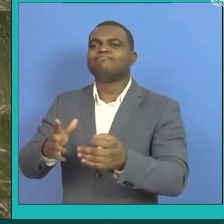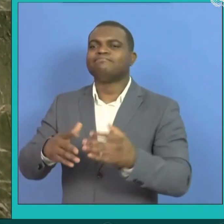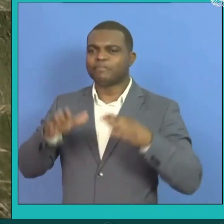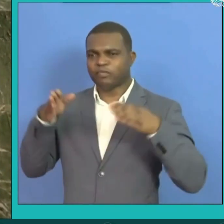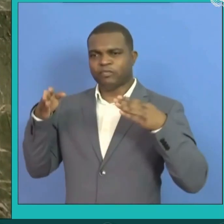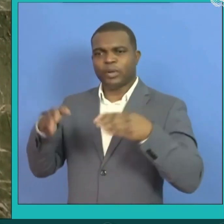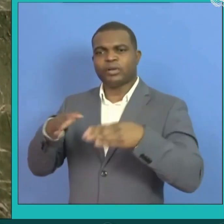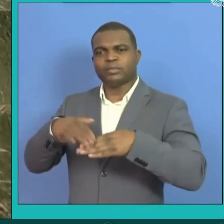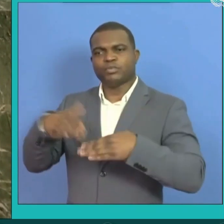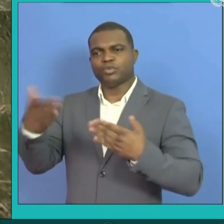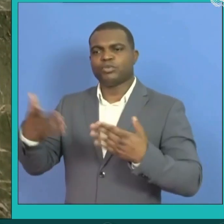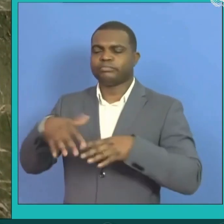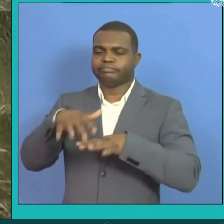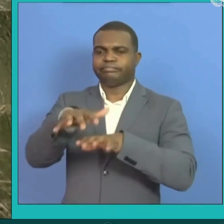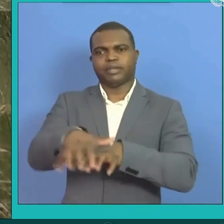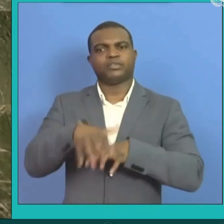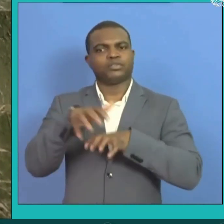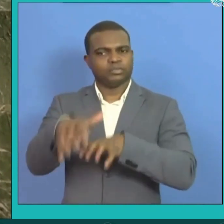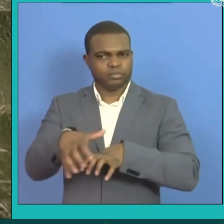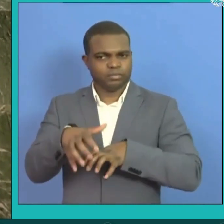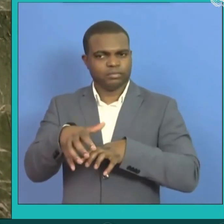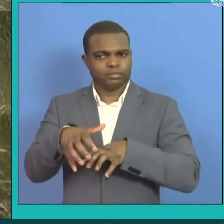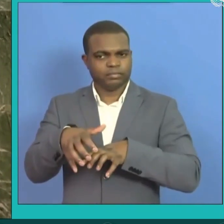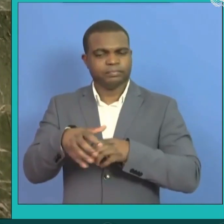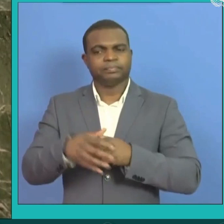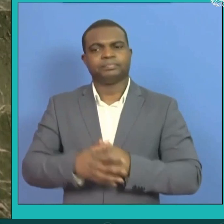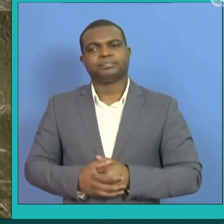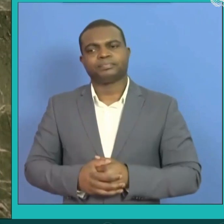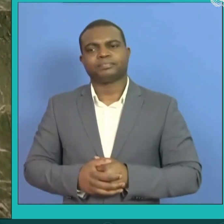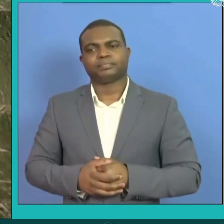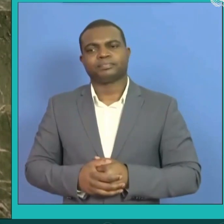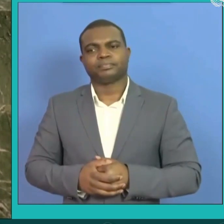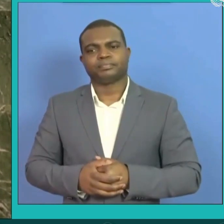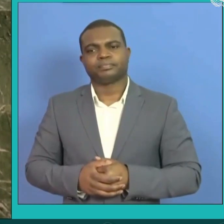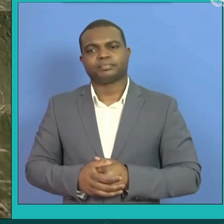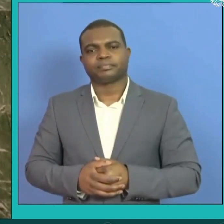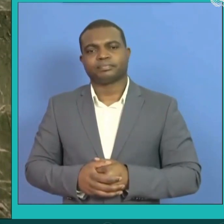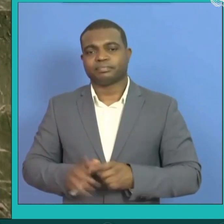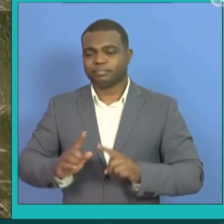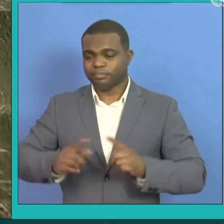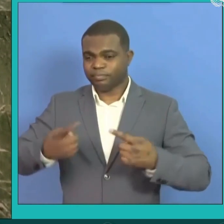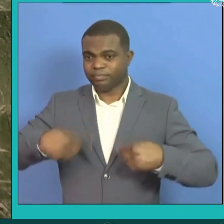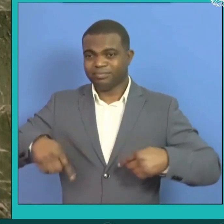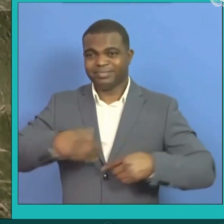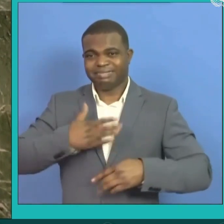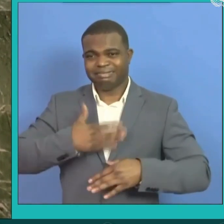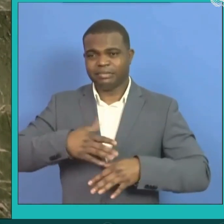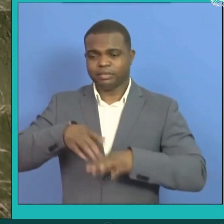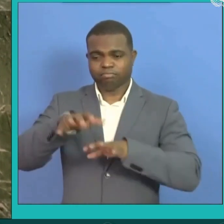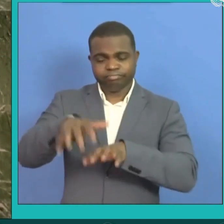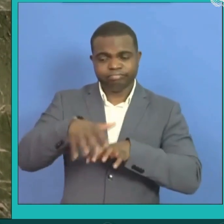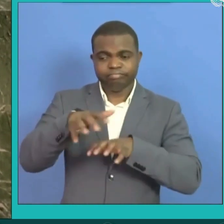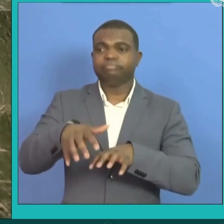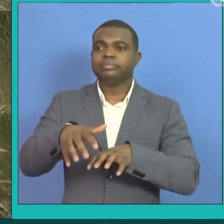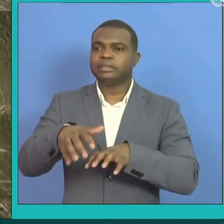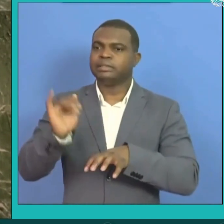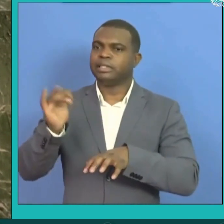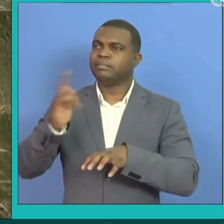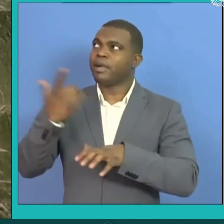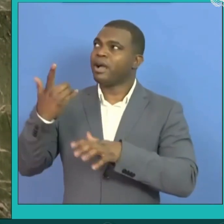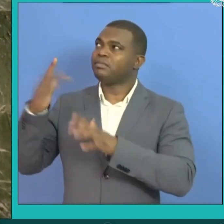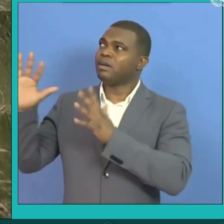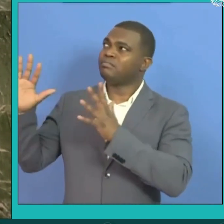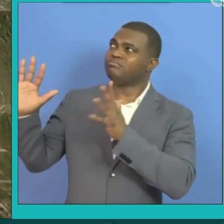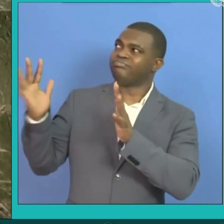CDEMA, utilizes the Regional Comprehensive Disaster Management Strategy as the Caribbean's vehicle for the implementation